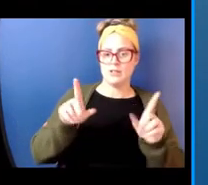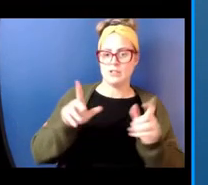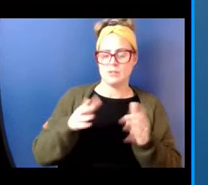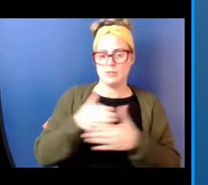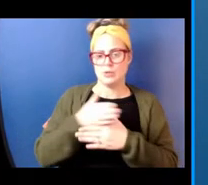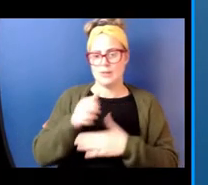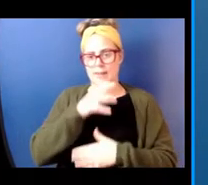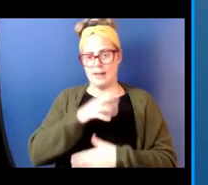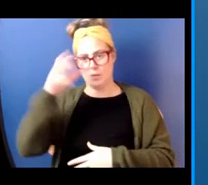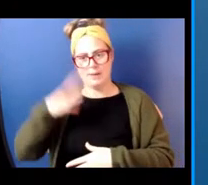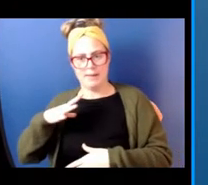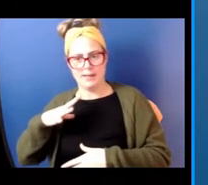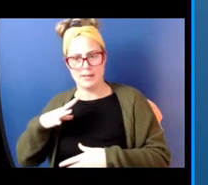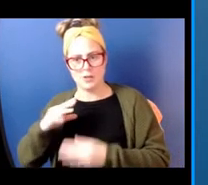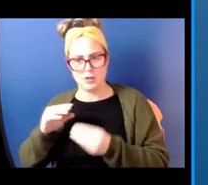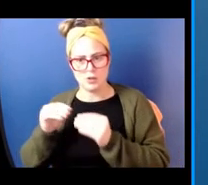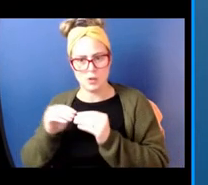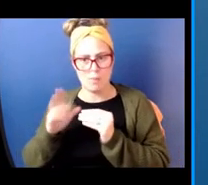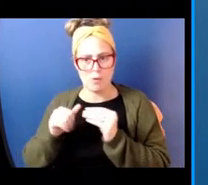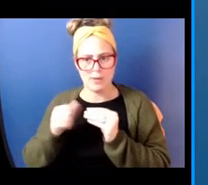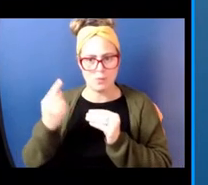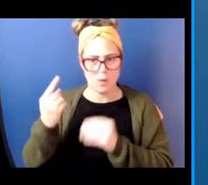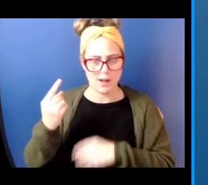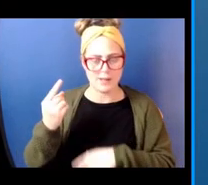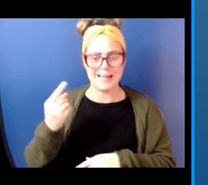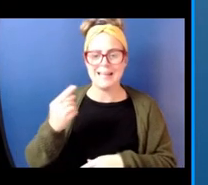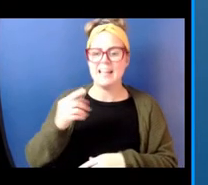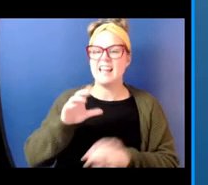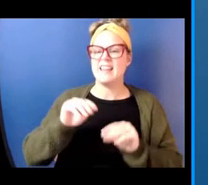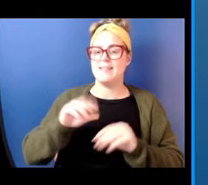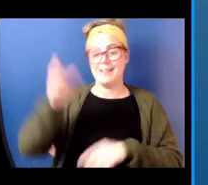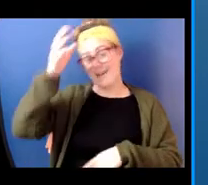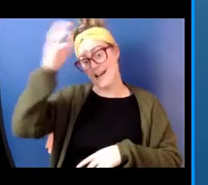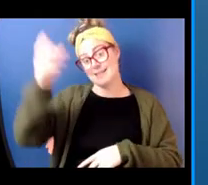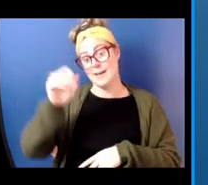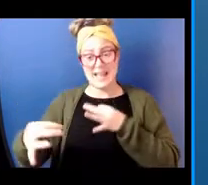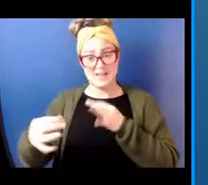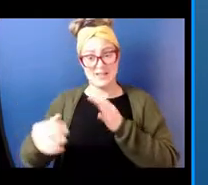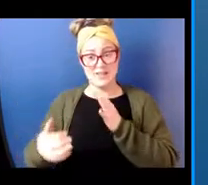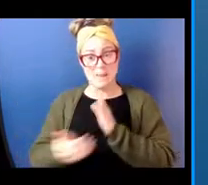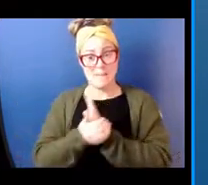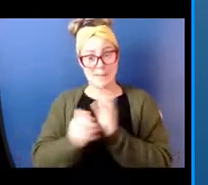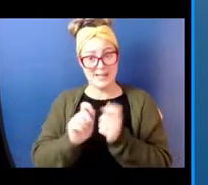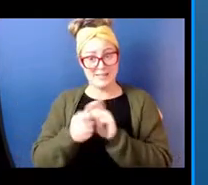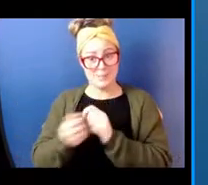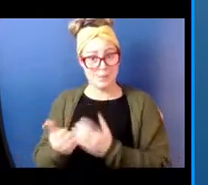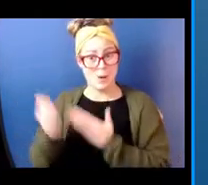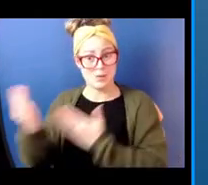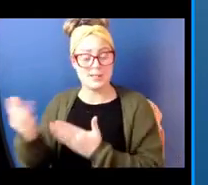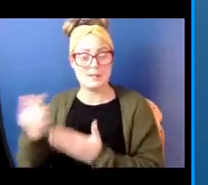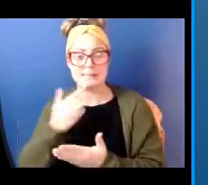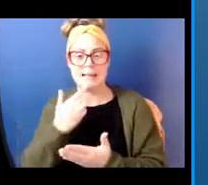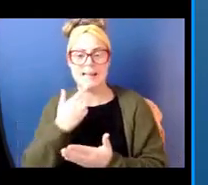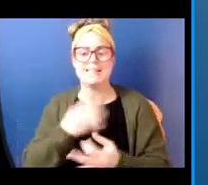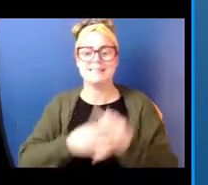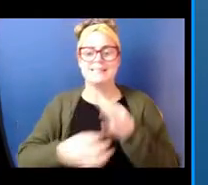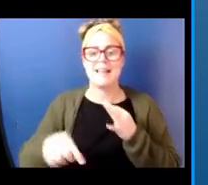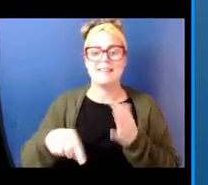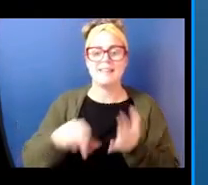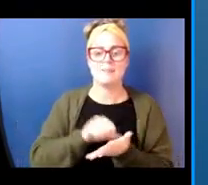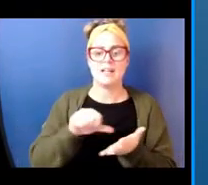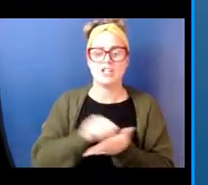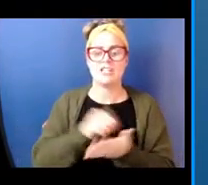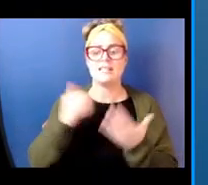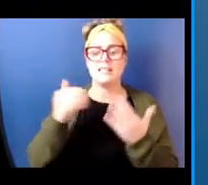the concept of gender begins to get a little bit more expansive so these Pages shall be as